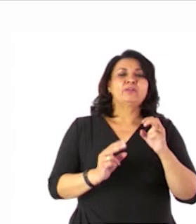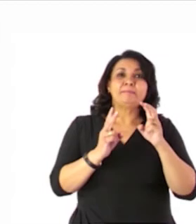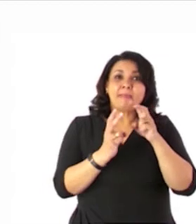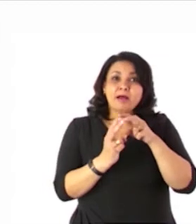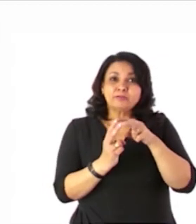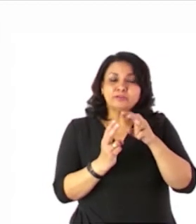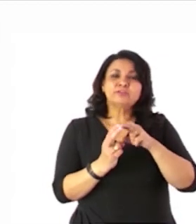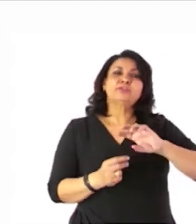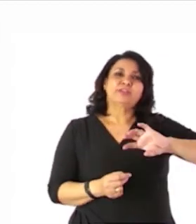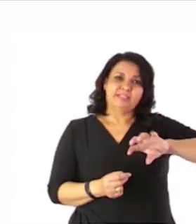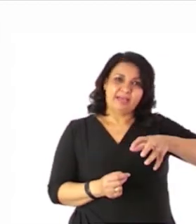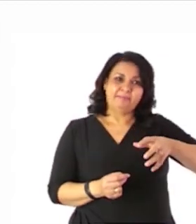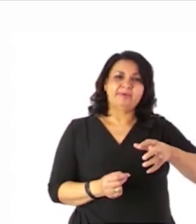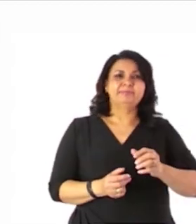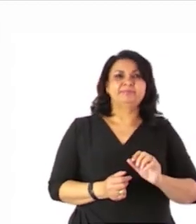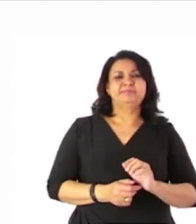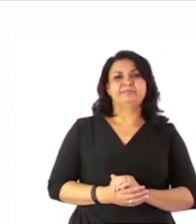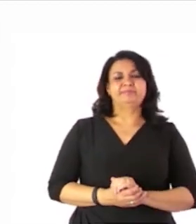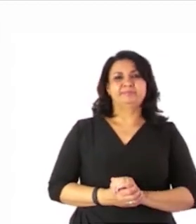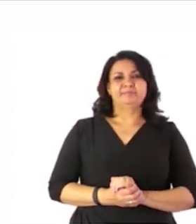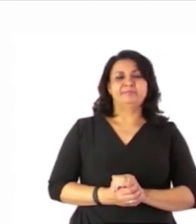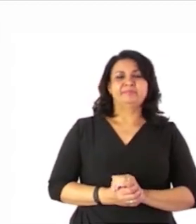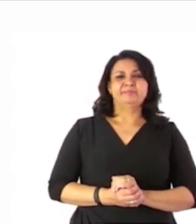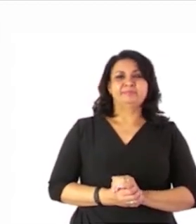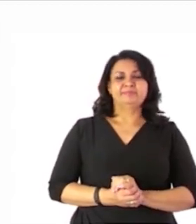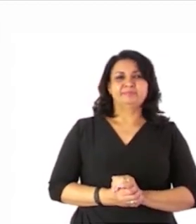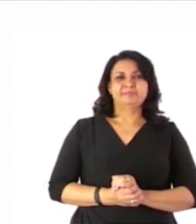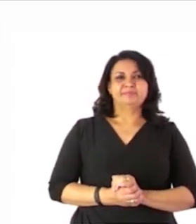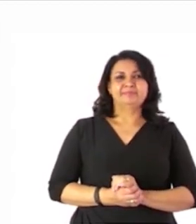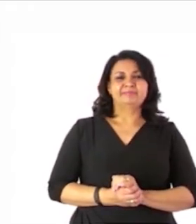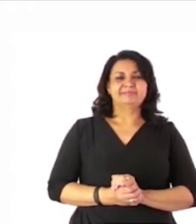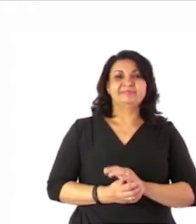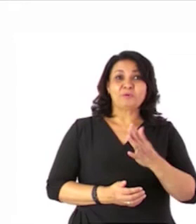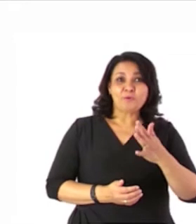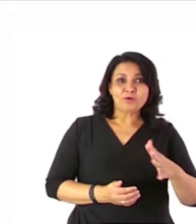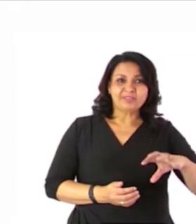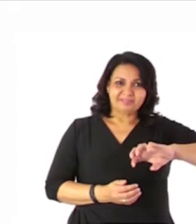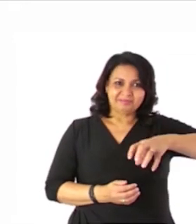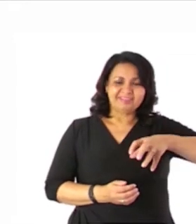mouse or the tap. I can see there's water dropping out.